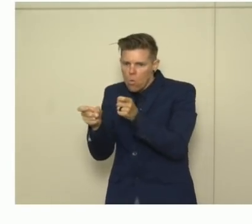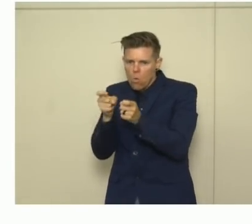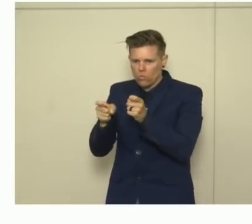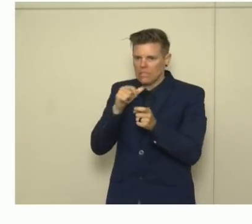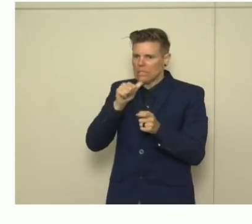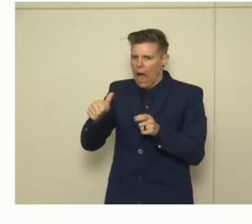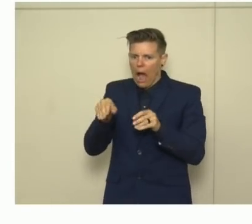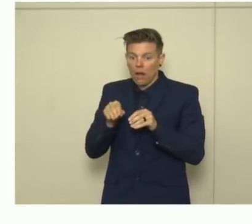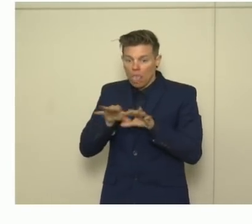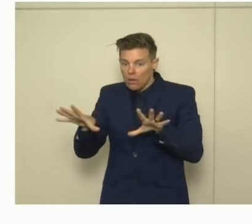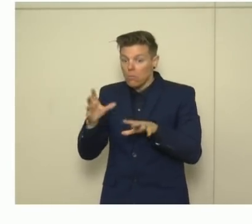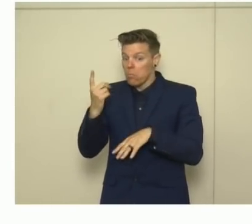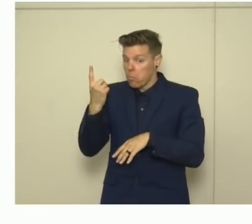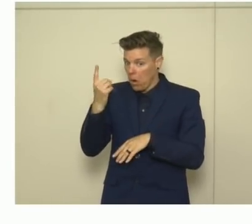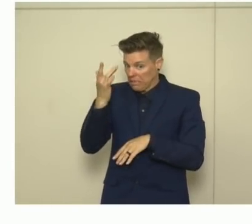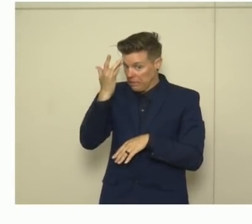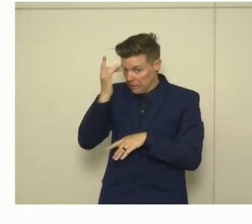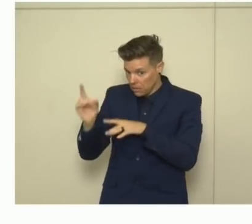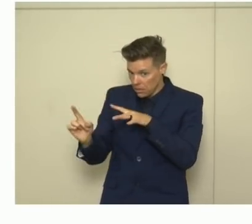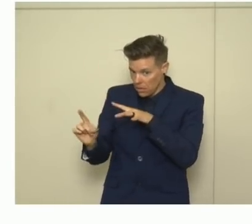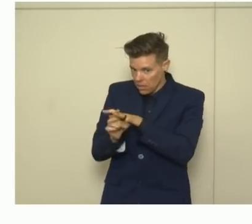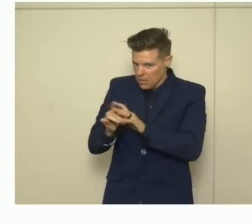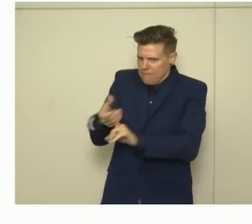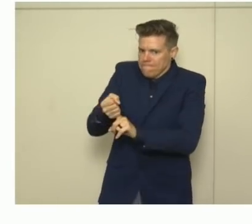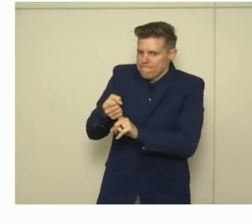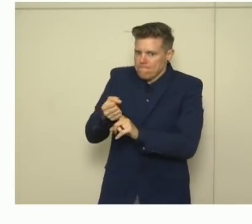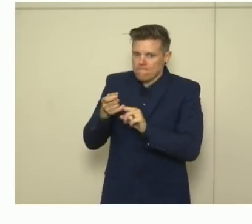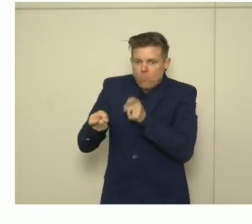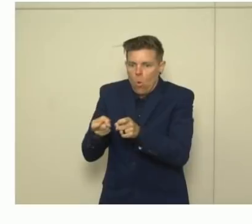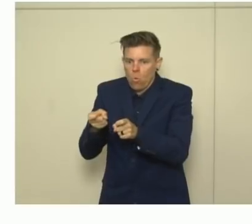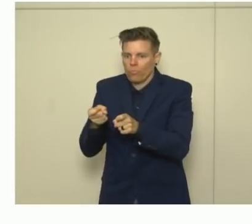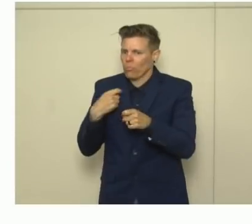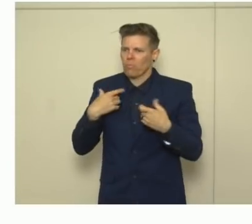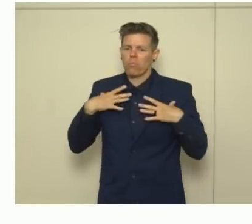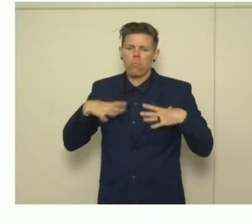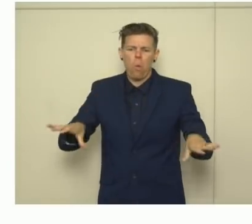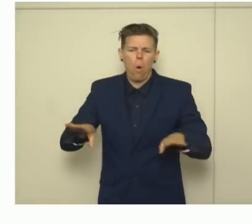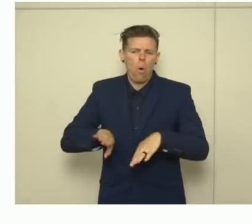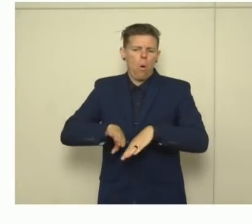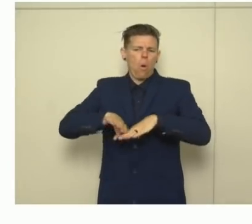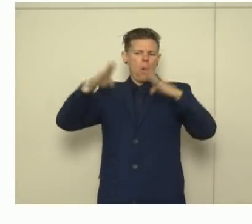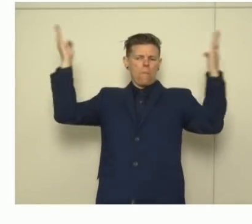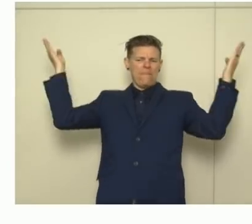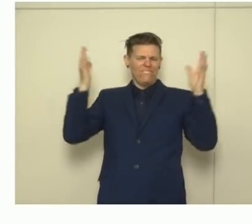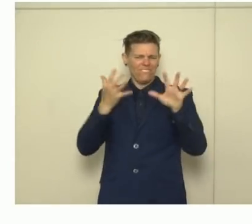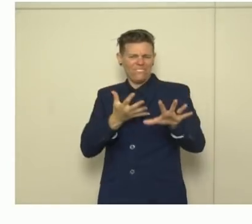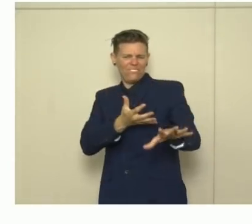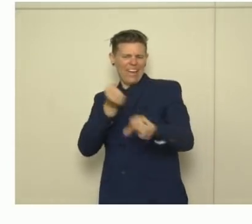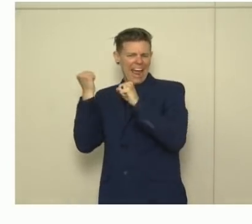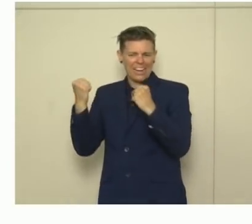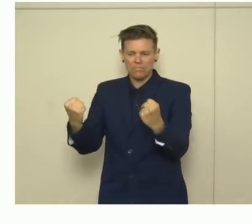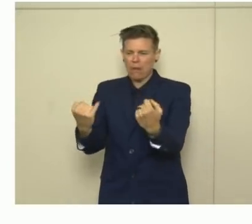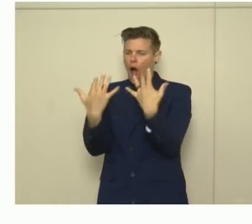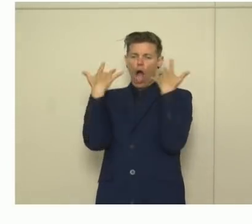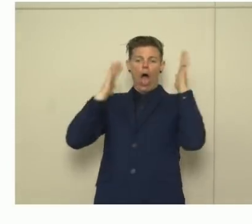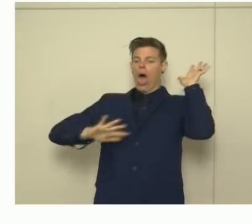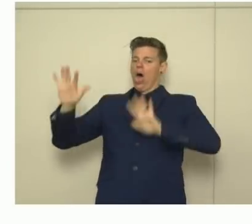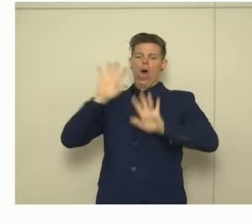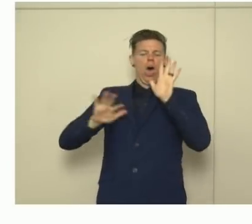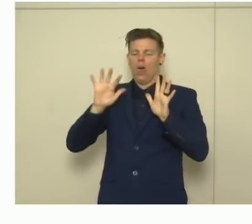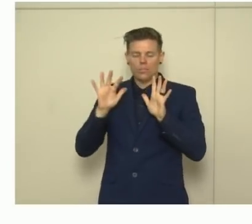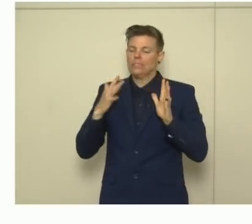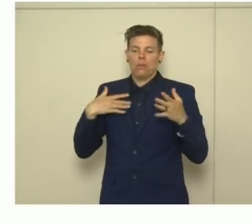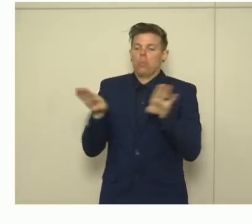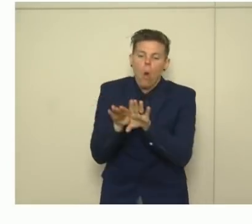people come into the school and then we're immediately having to close it and shut it down. And I know many of you who have been watching the national news, we've seen